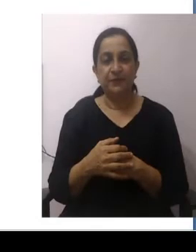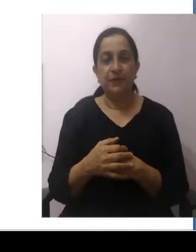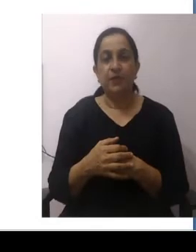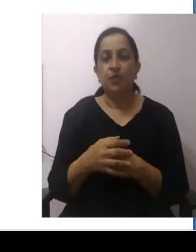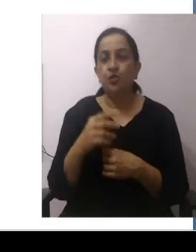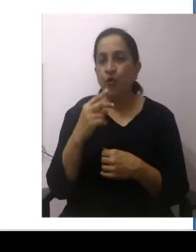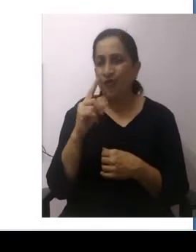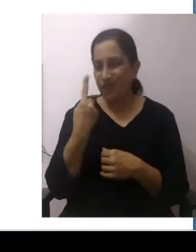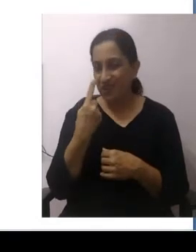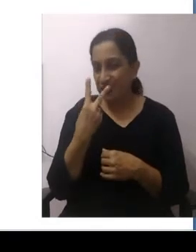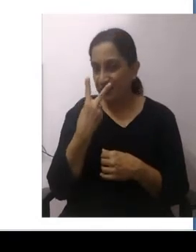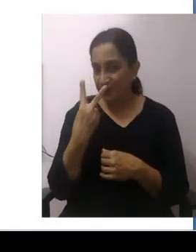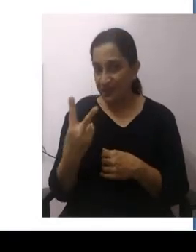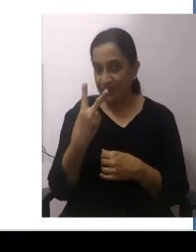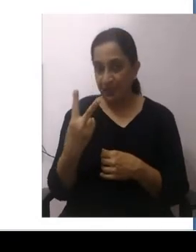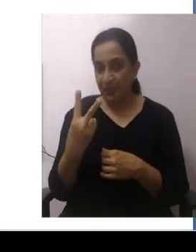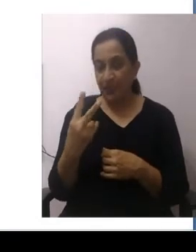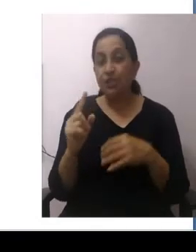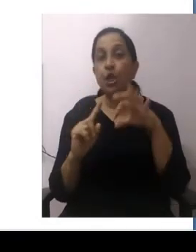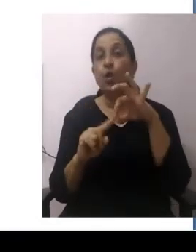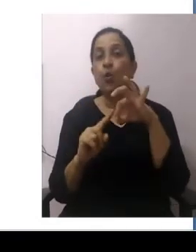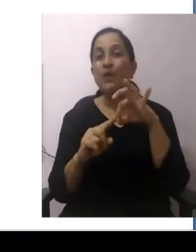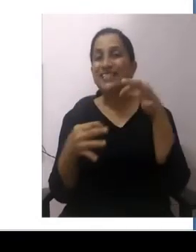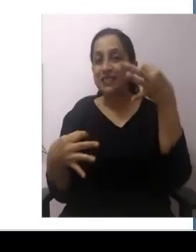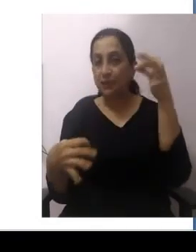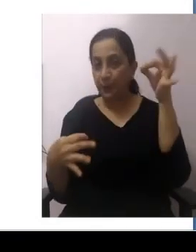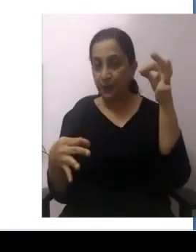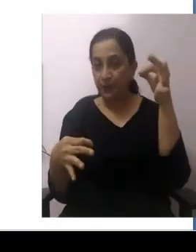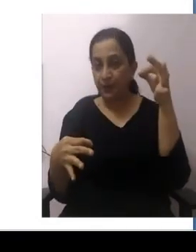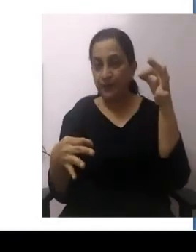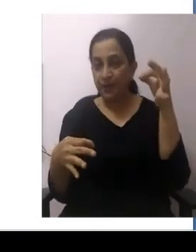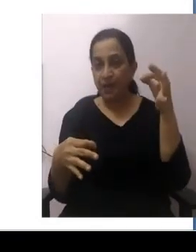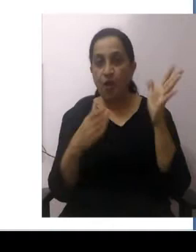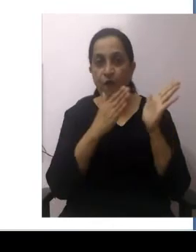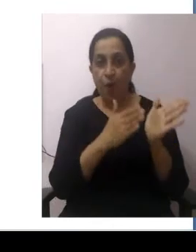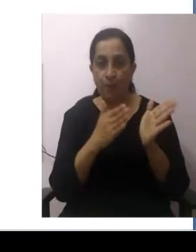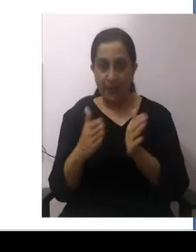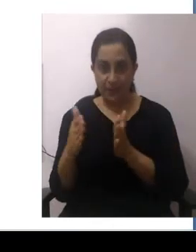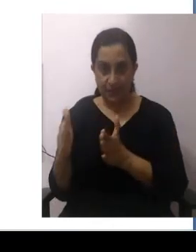Let us first look at the question paper format.